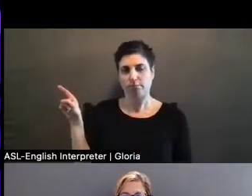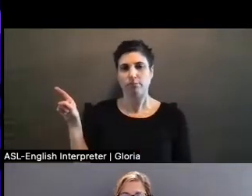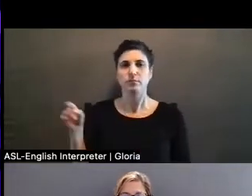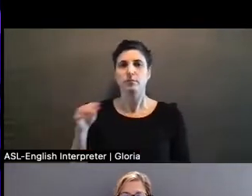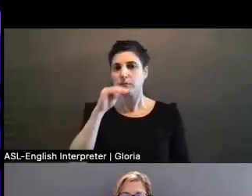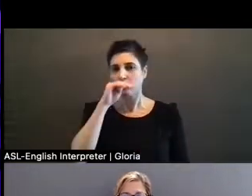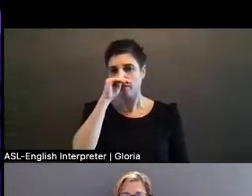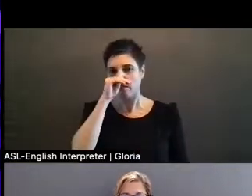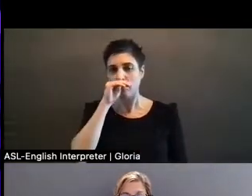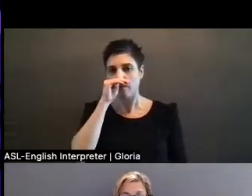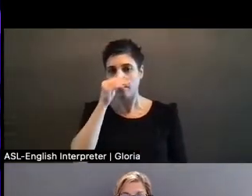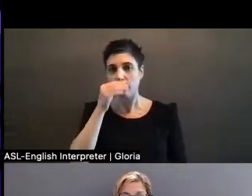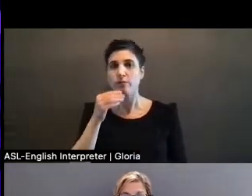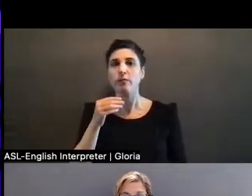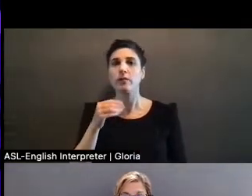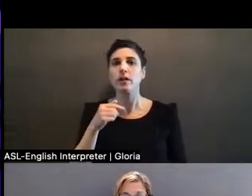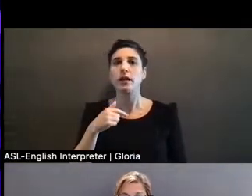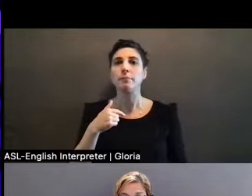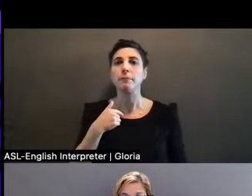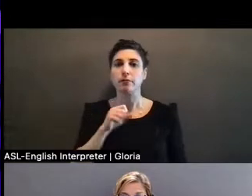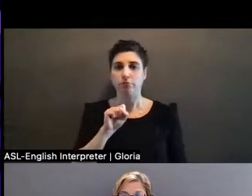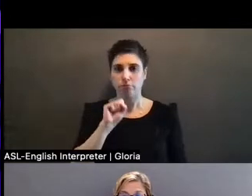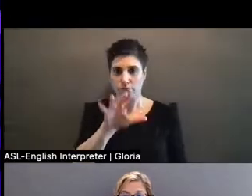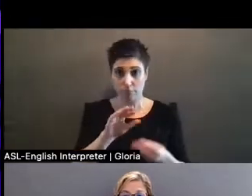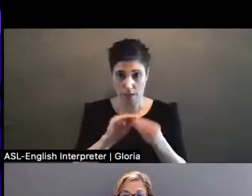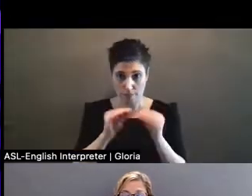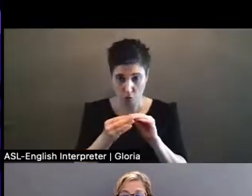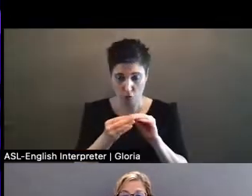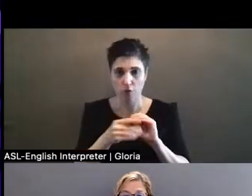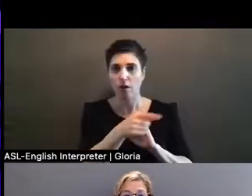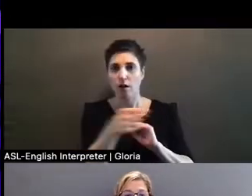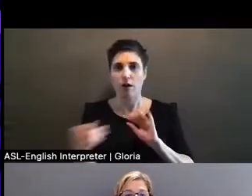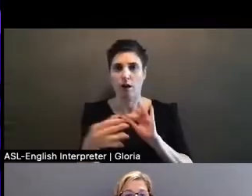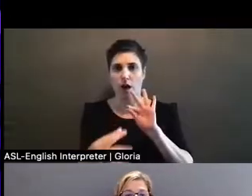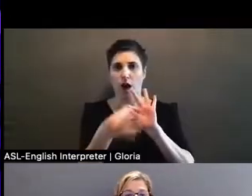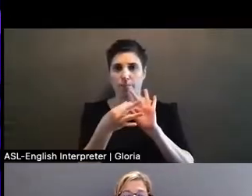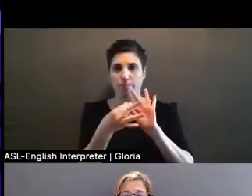can join the Kahoot either